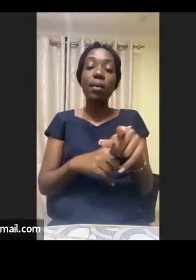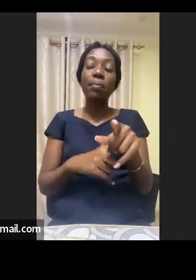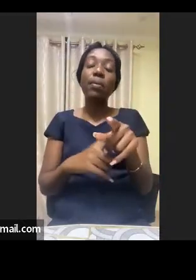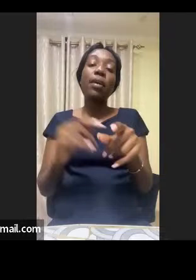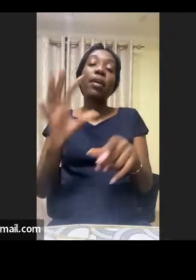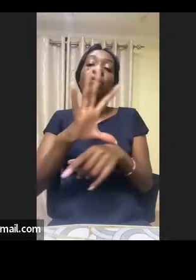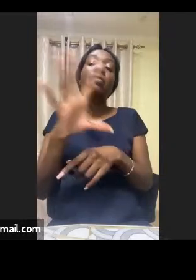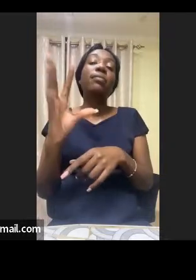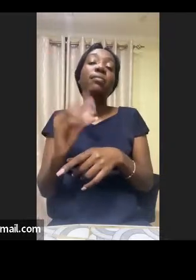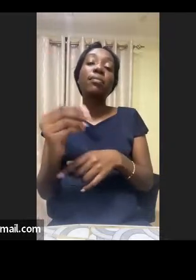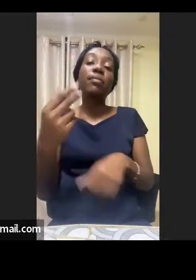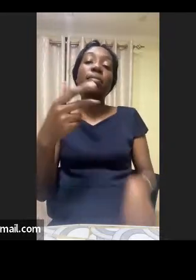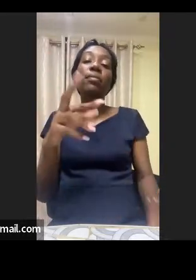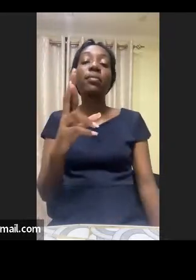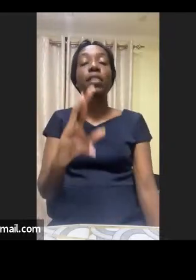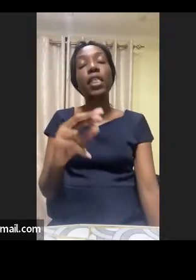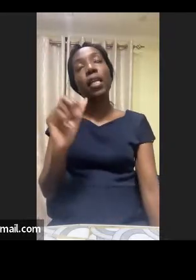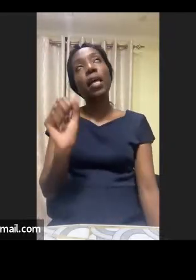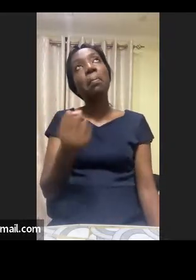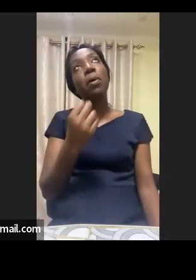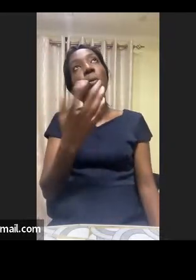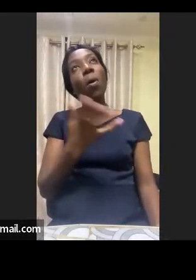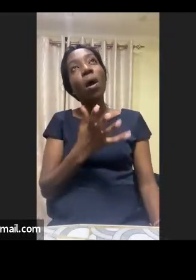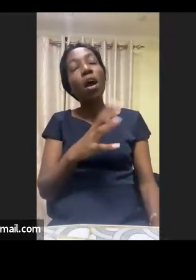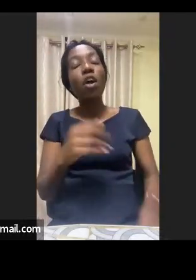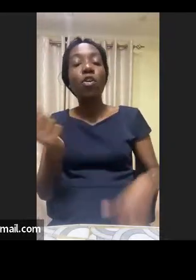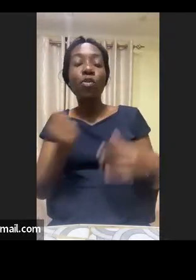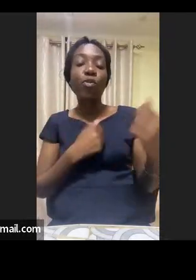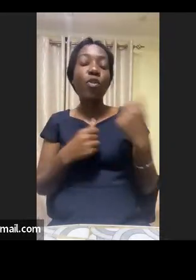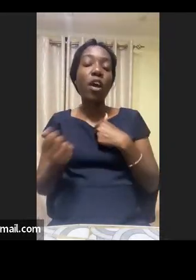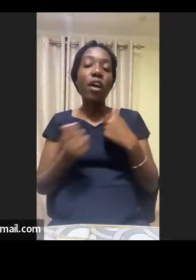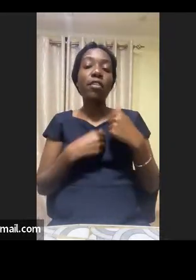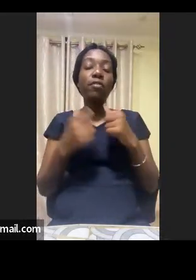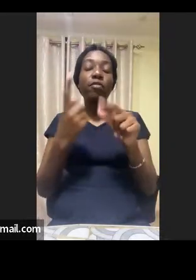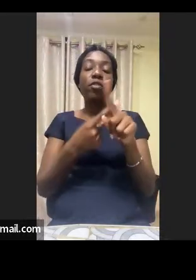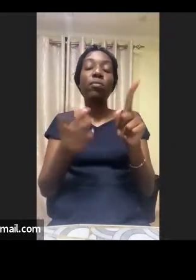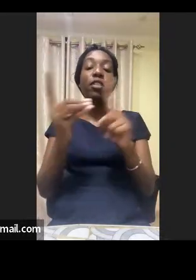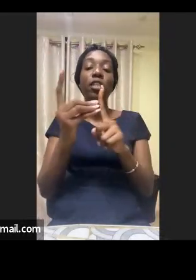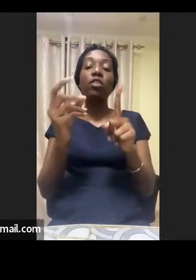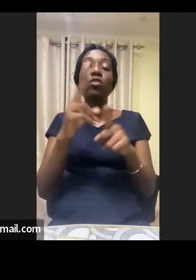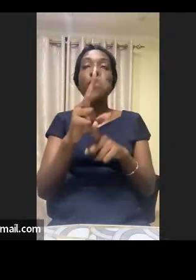Summit that's taking place in Kigali, Rwanda, from the 21st to 23rd